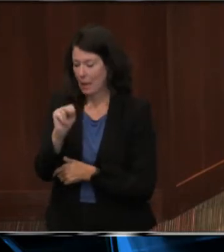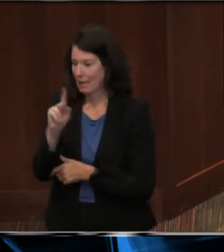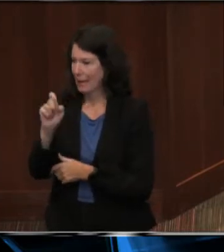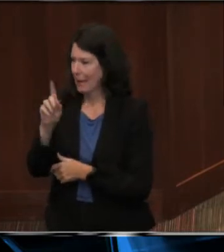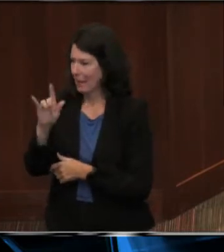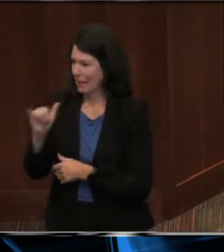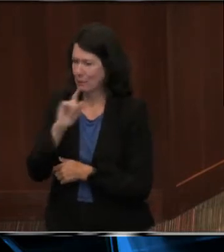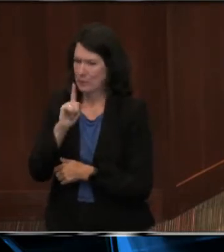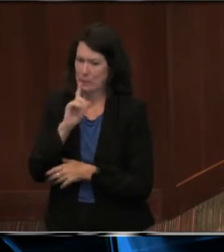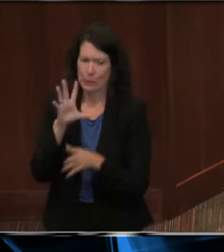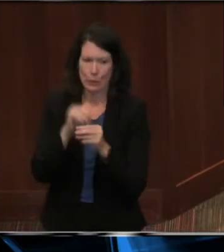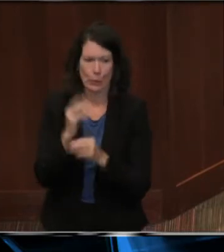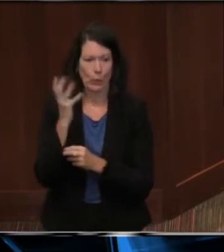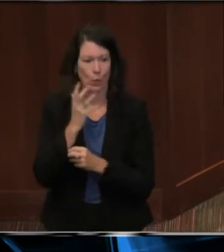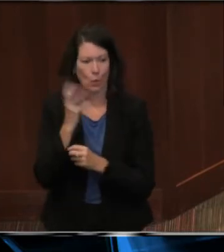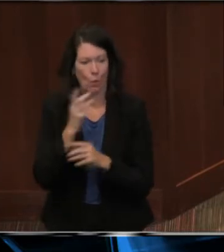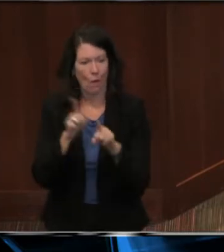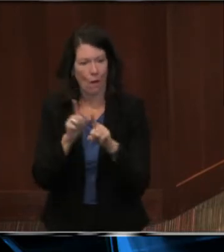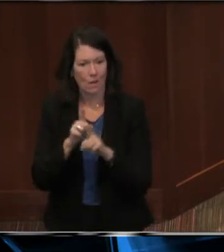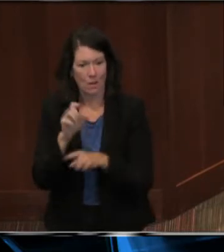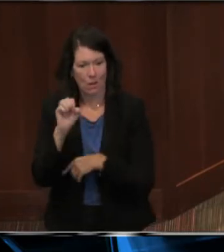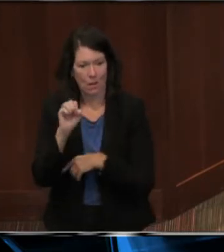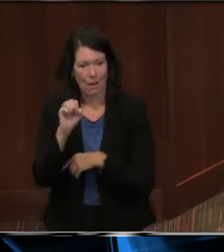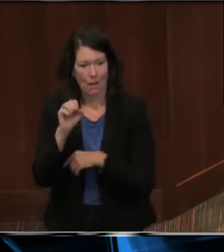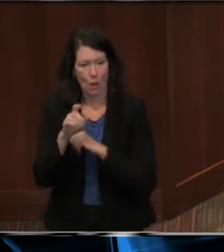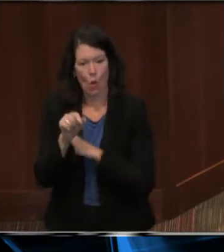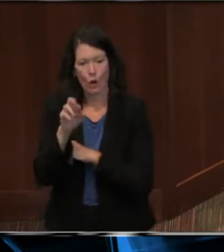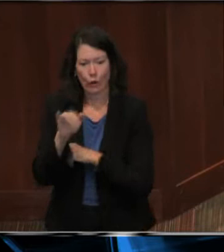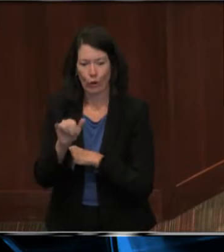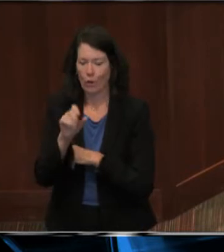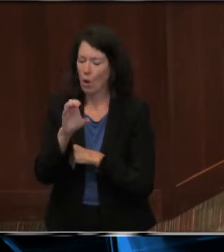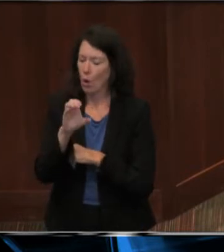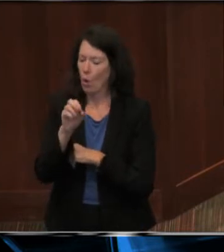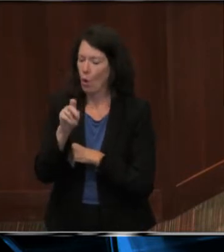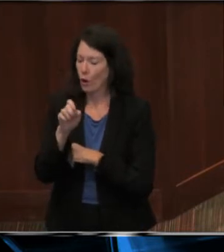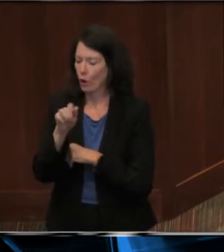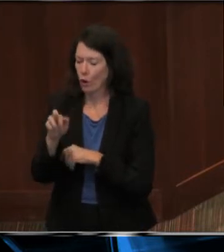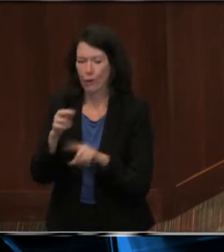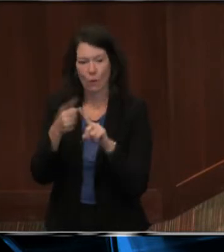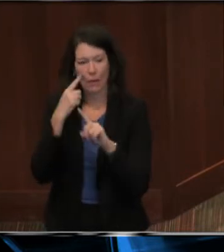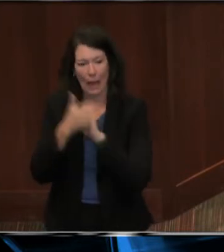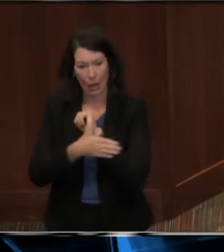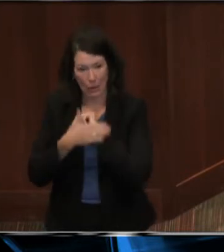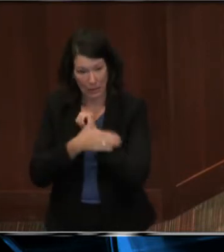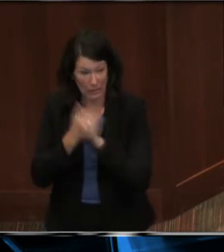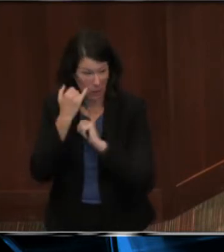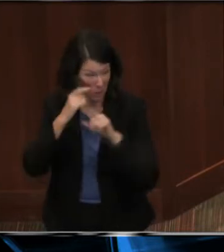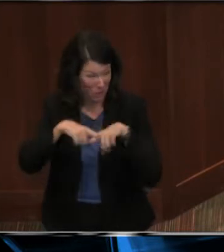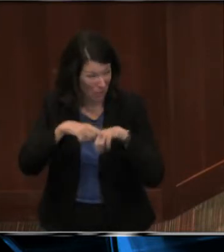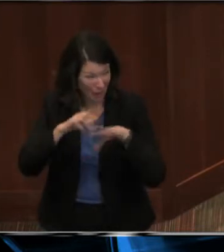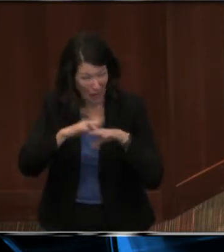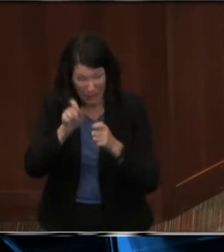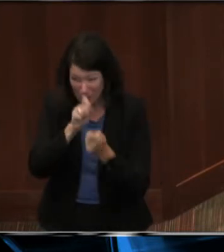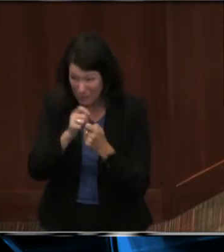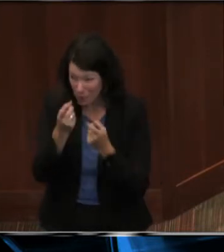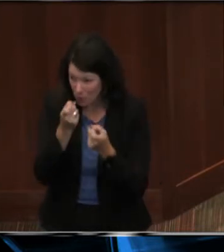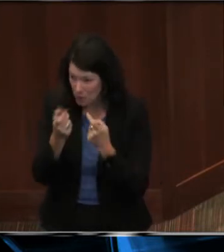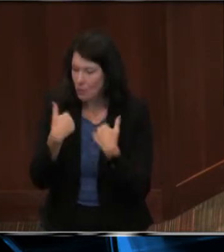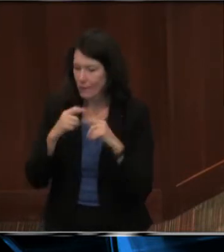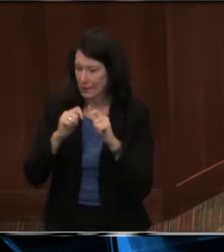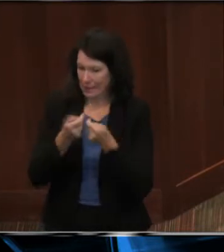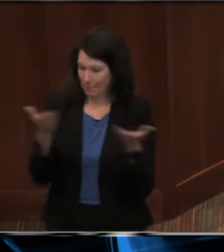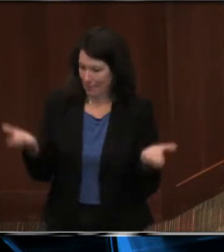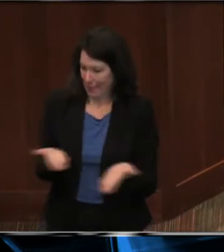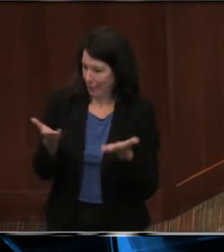response all throughout, and he also serves as our El Paso County Coroner. So depending on what questions members of the board have, we have our team here,